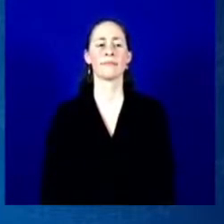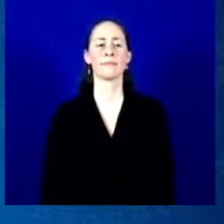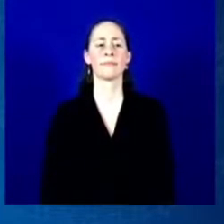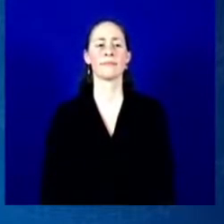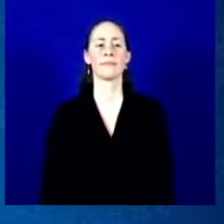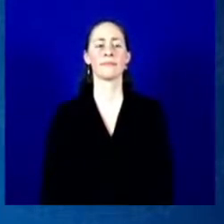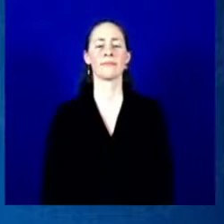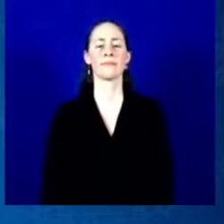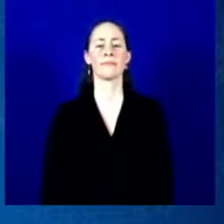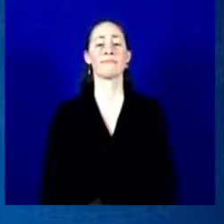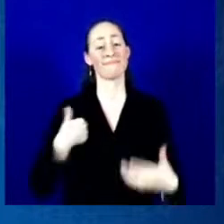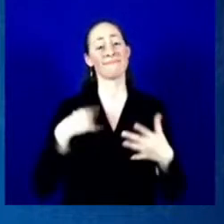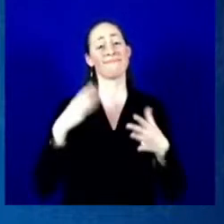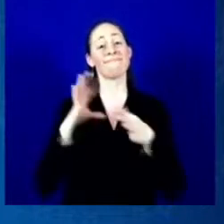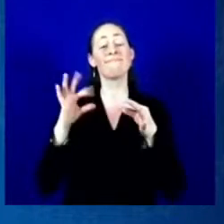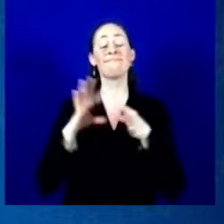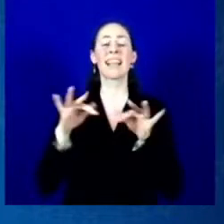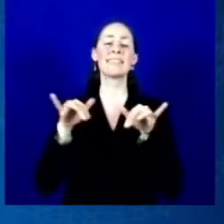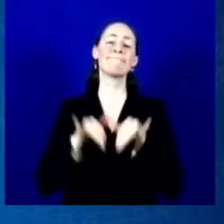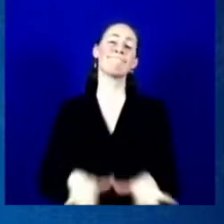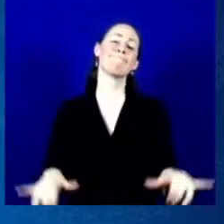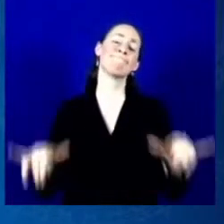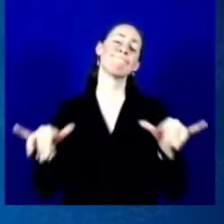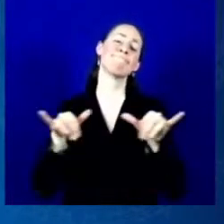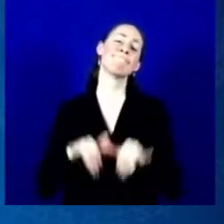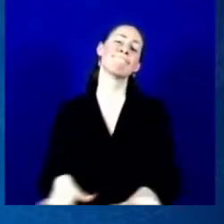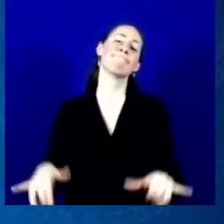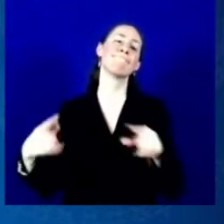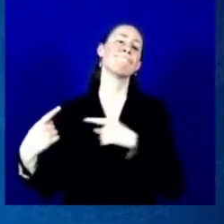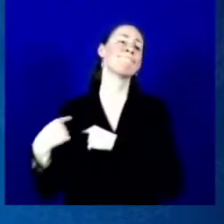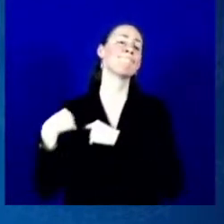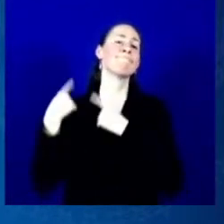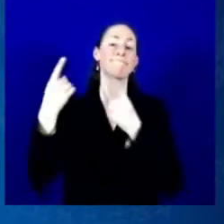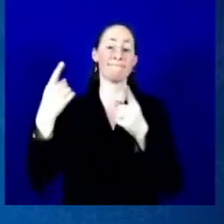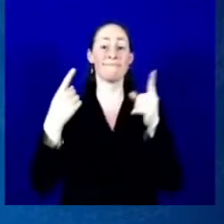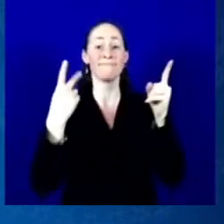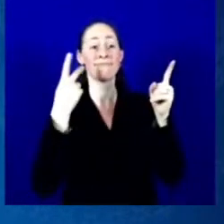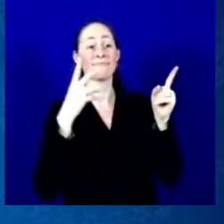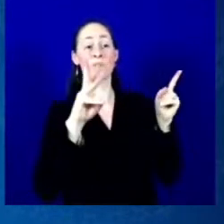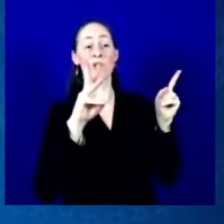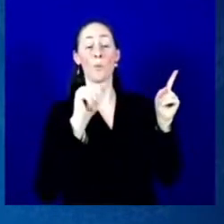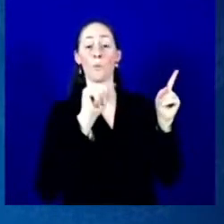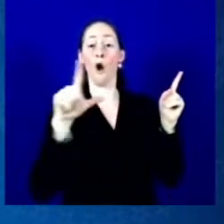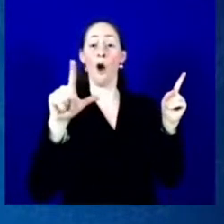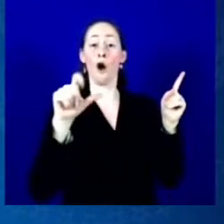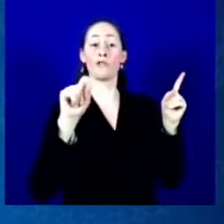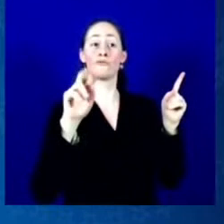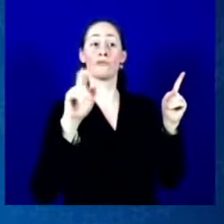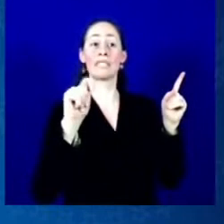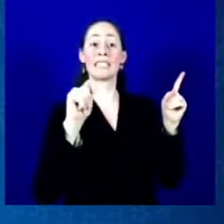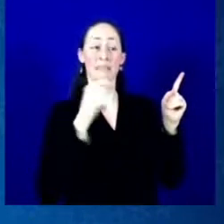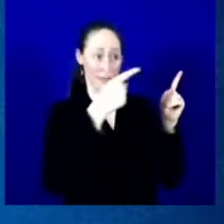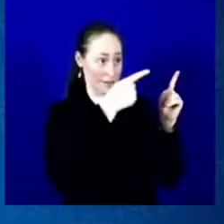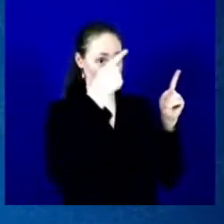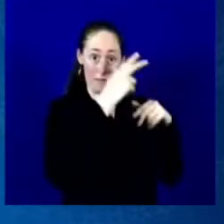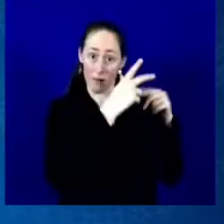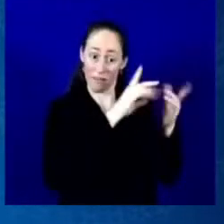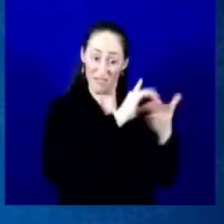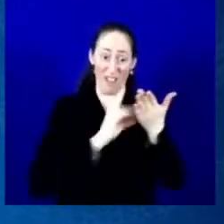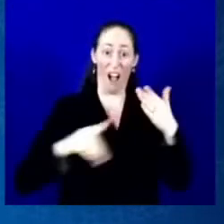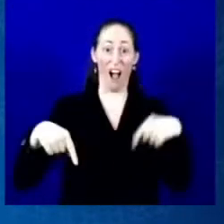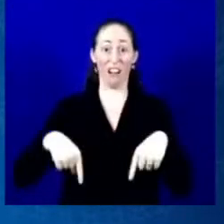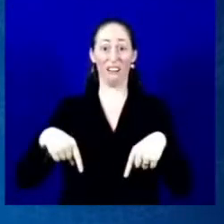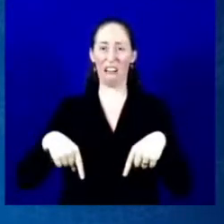Good guys and women on Wall Street, but Wall Street didn't build this country. The middle class built the country, and unions built the middle